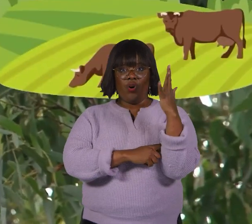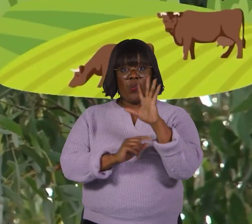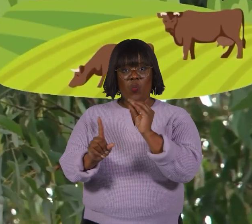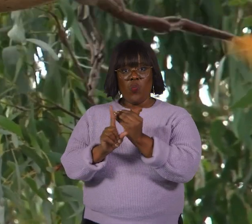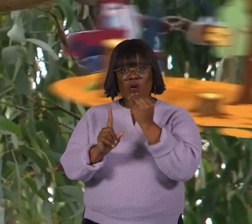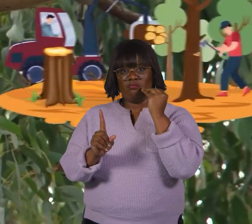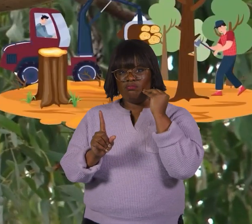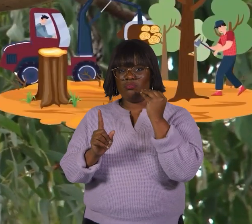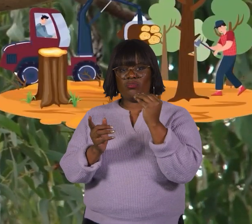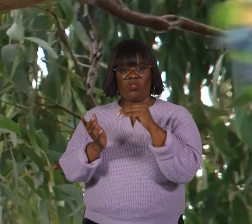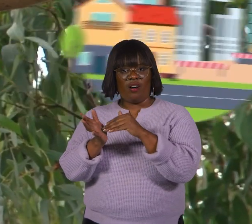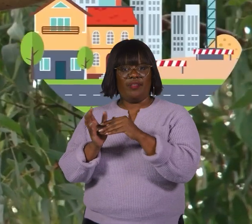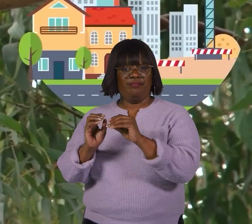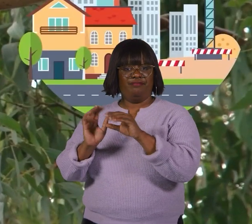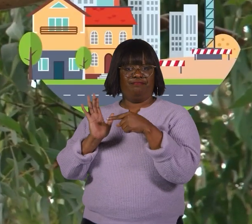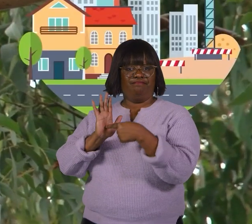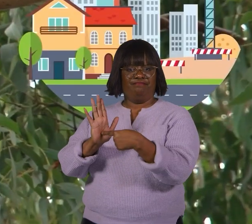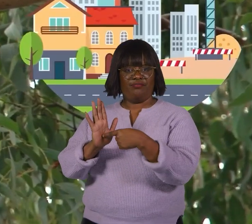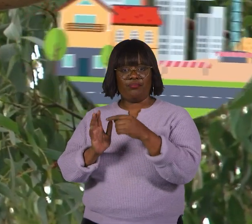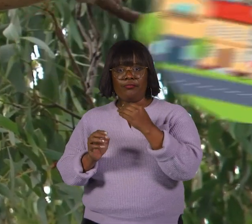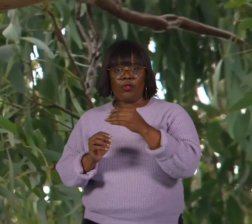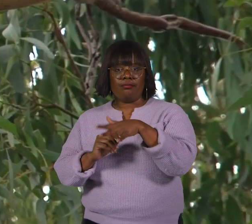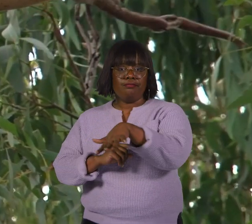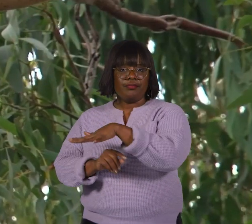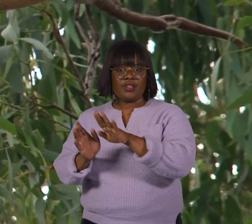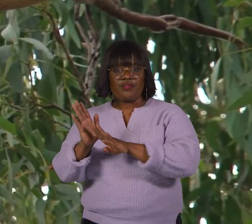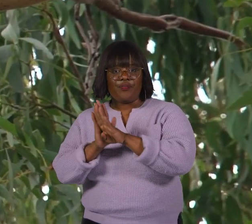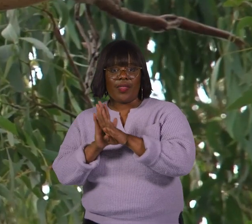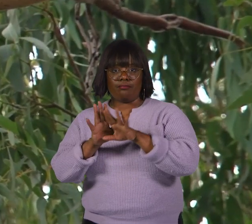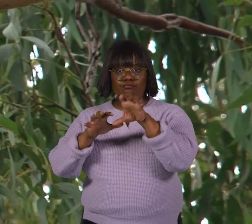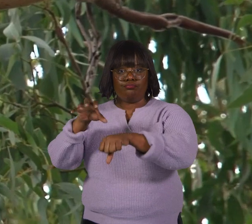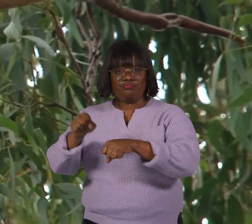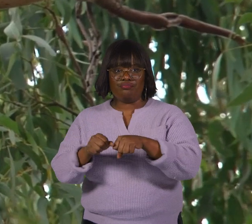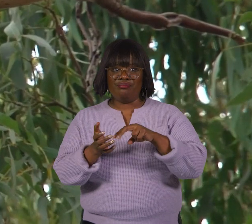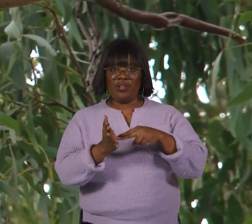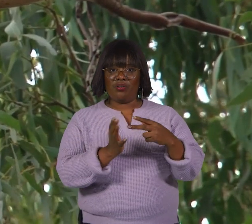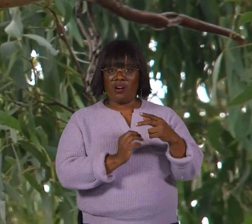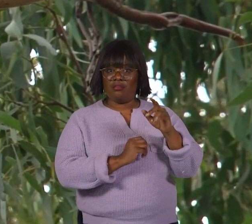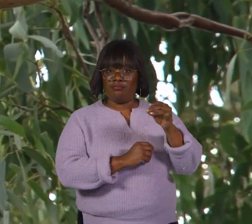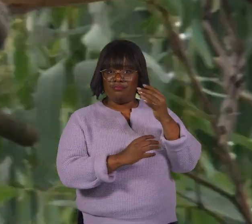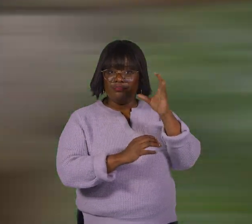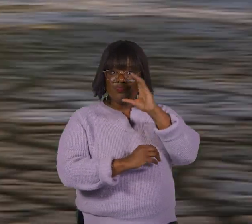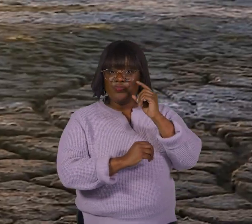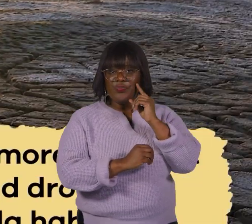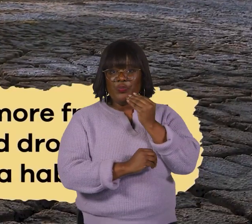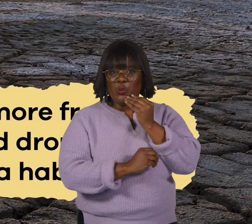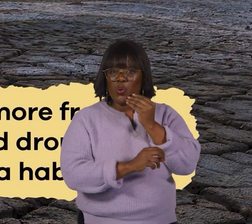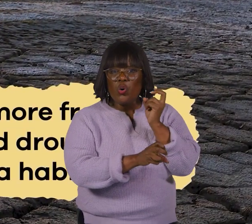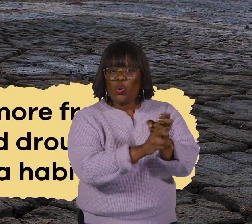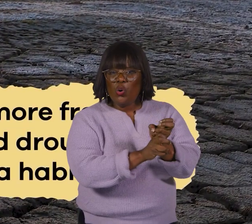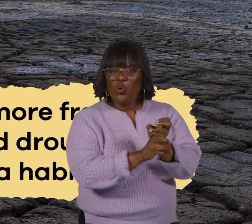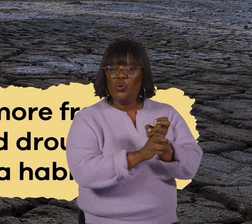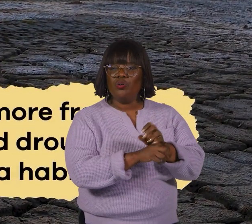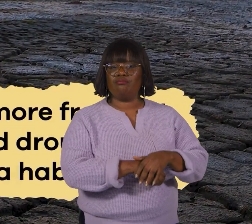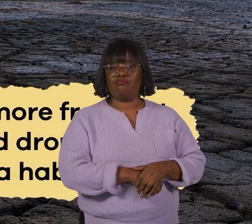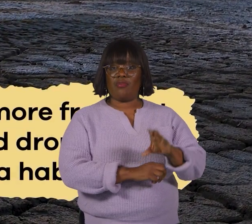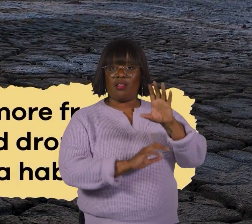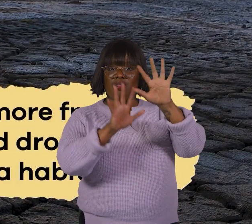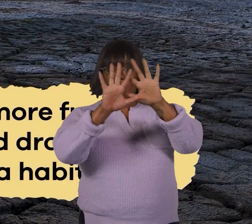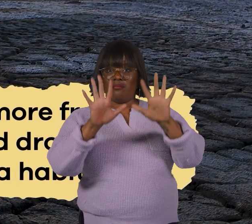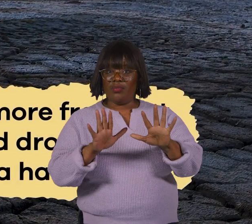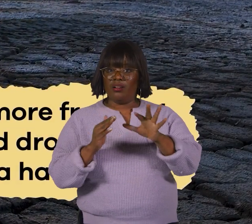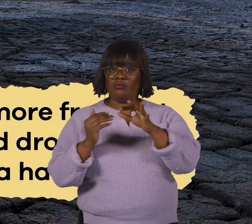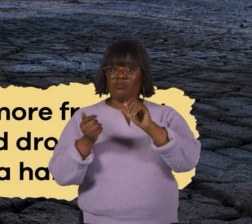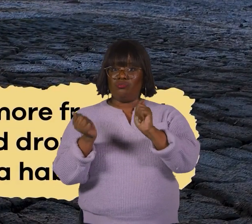for agriculture, logging, and development, koalas lose their food sources and shelter. Climate change leads to more